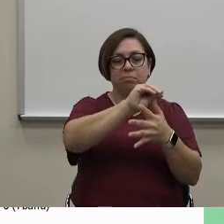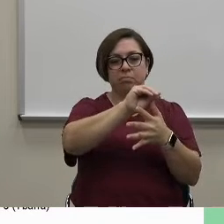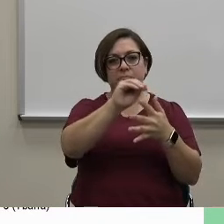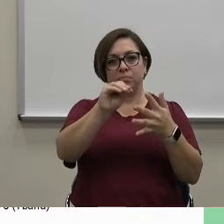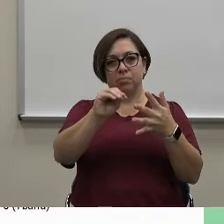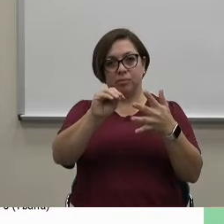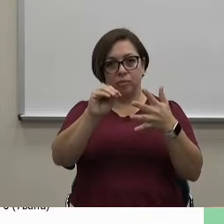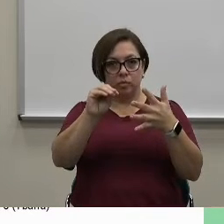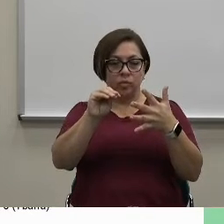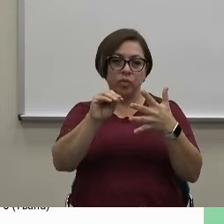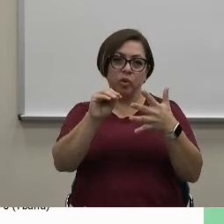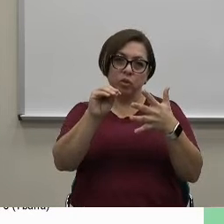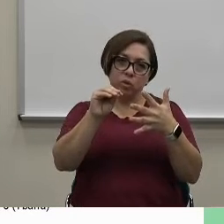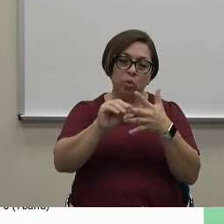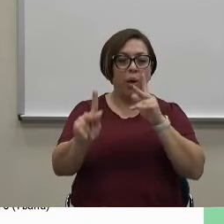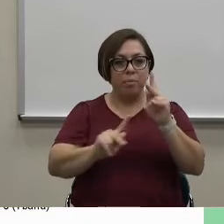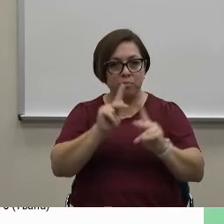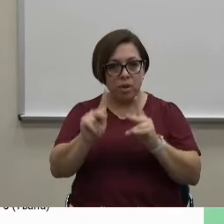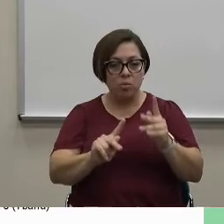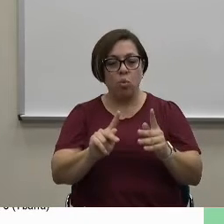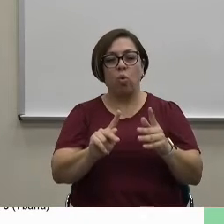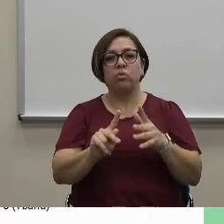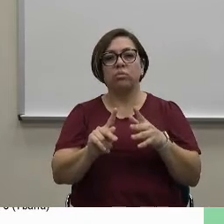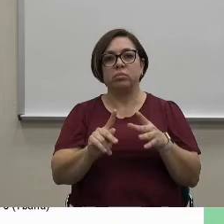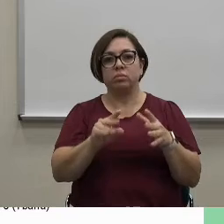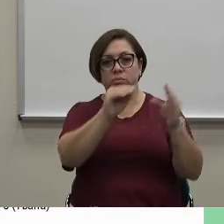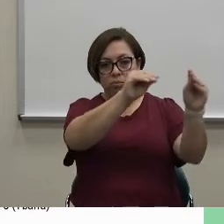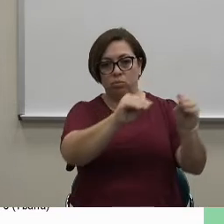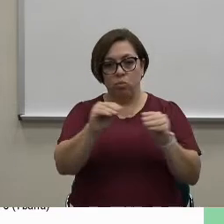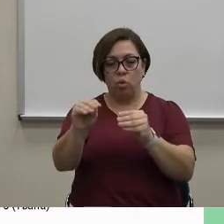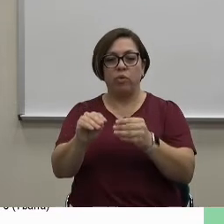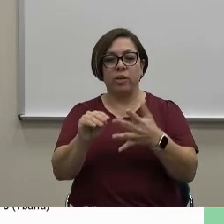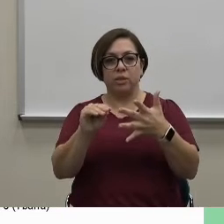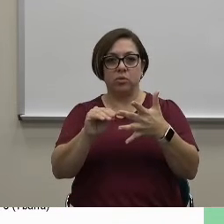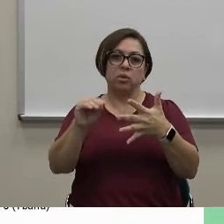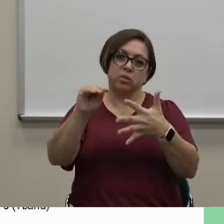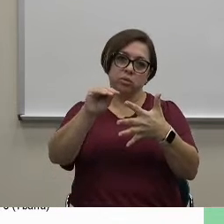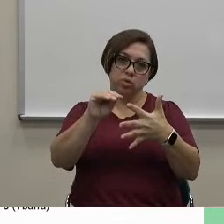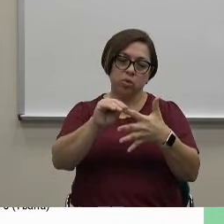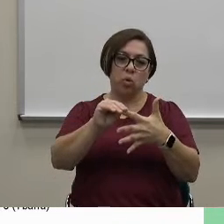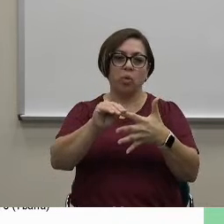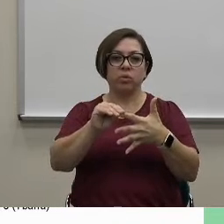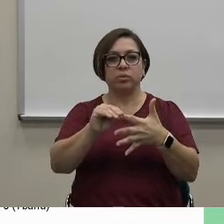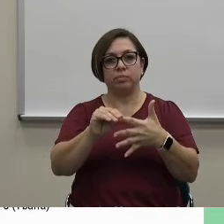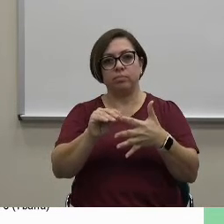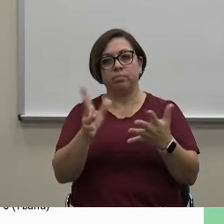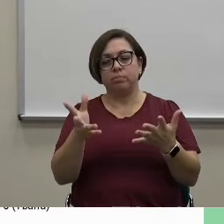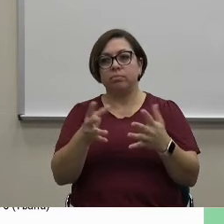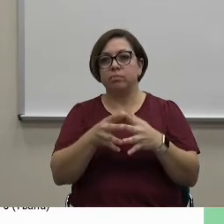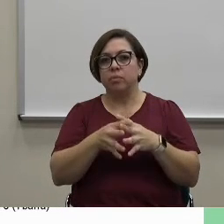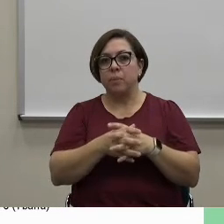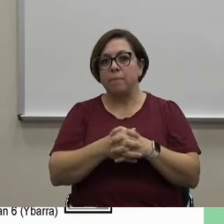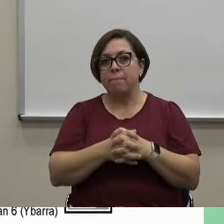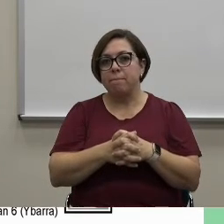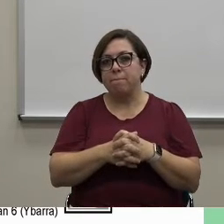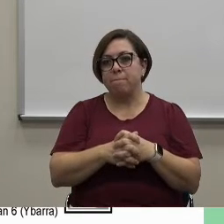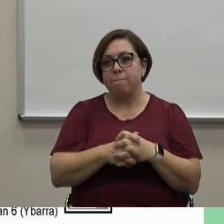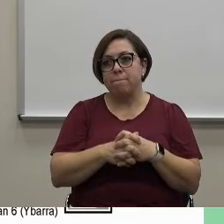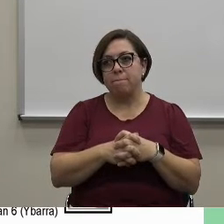3 giving off population to 2, and then balancing out as well. So if we,